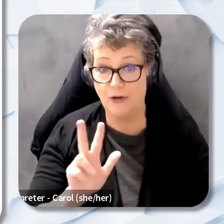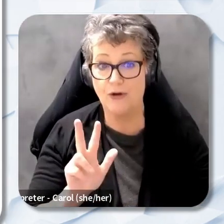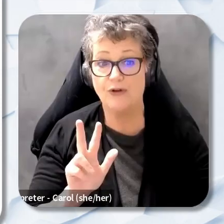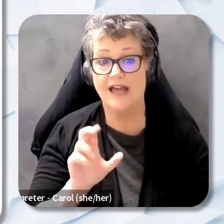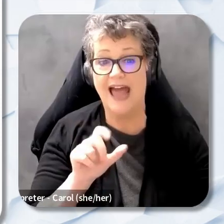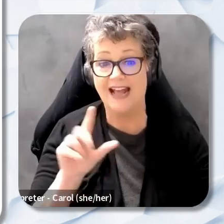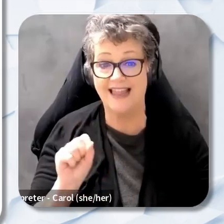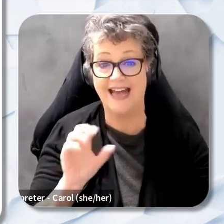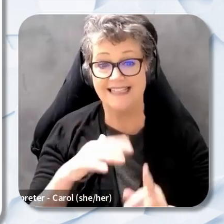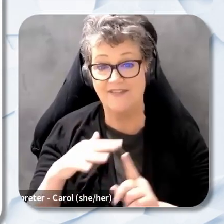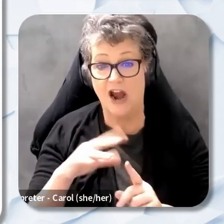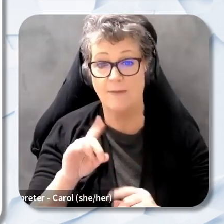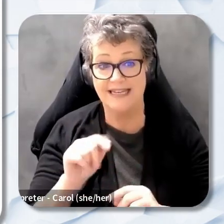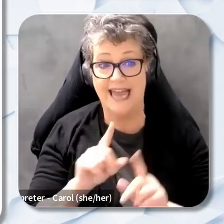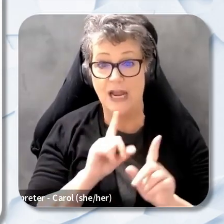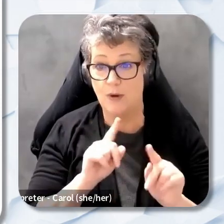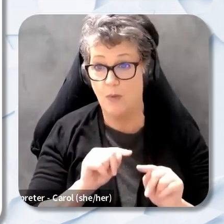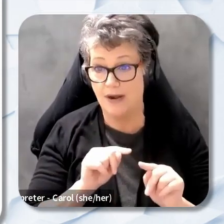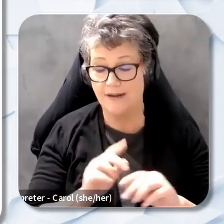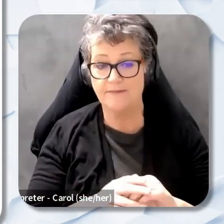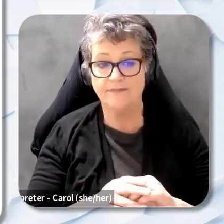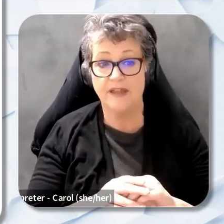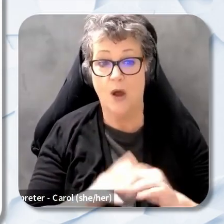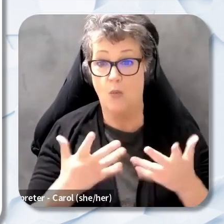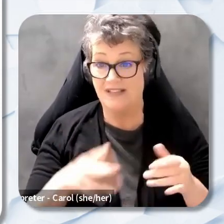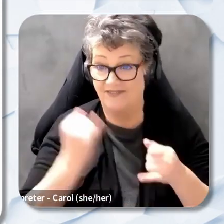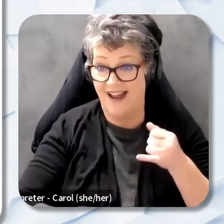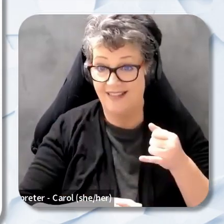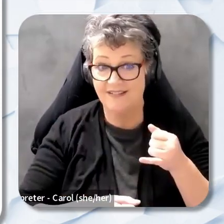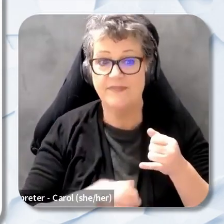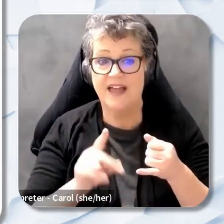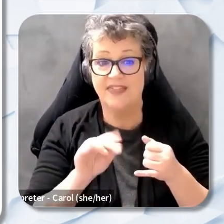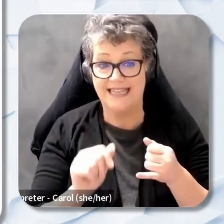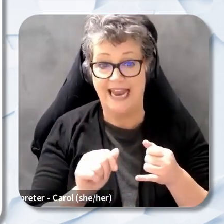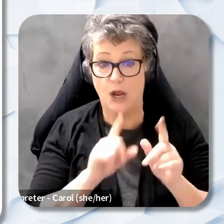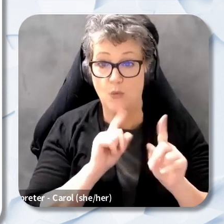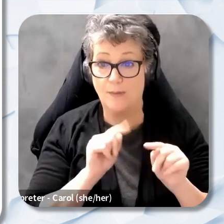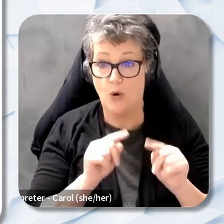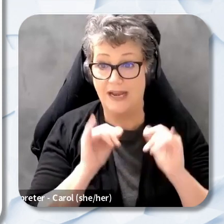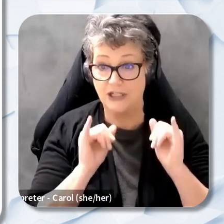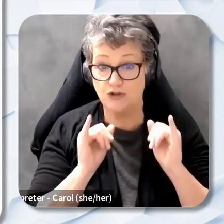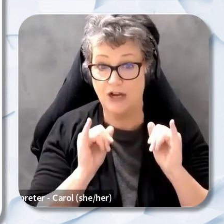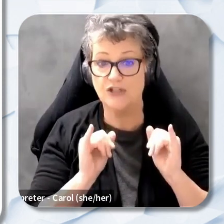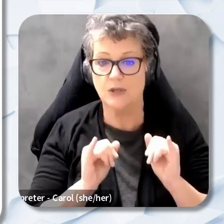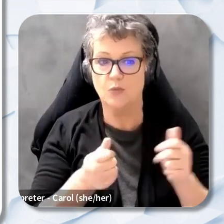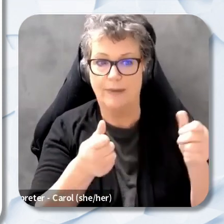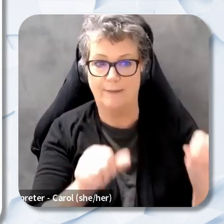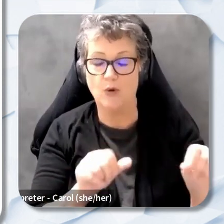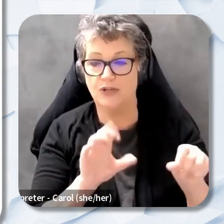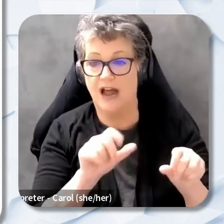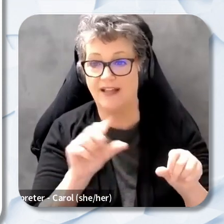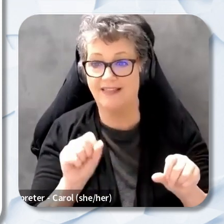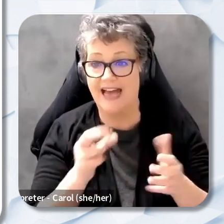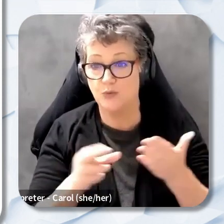reporting instructions. Once those have been finalized, the data reporting instructions will be posted on the class